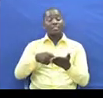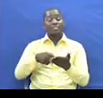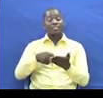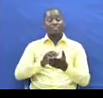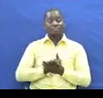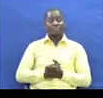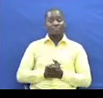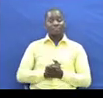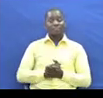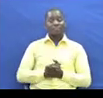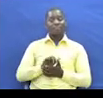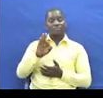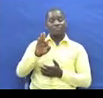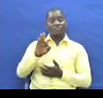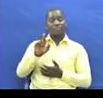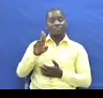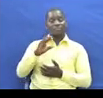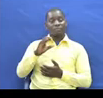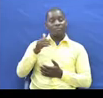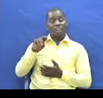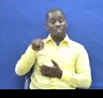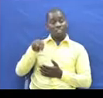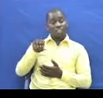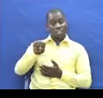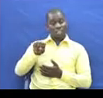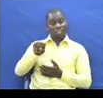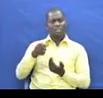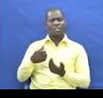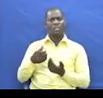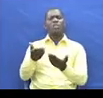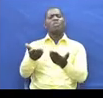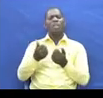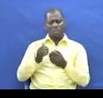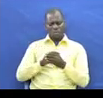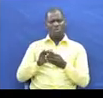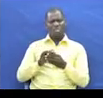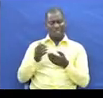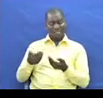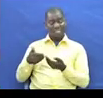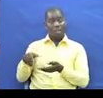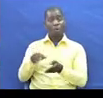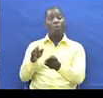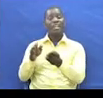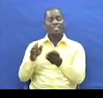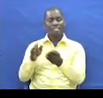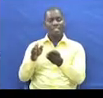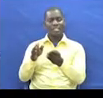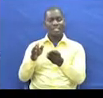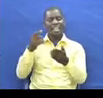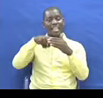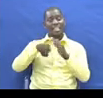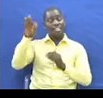of functions. You can use other words. Instead of saying concept, it